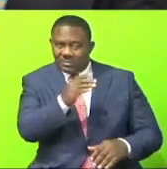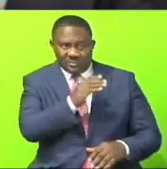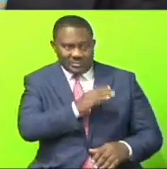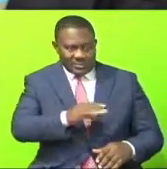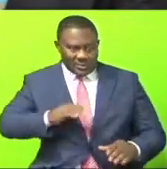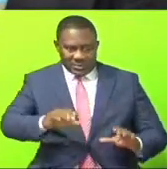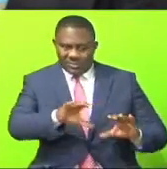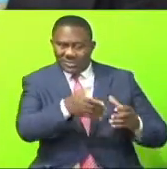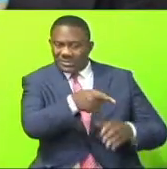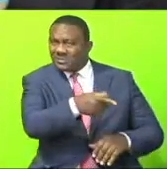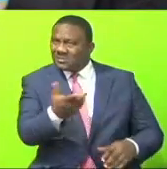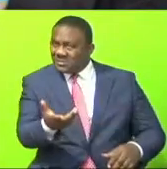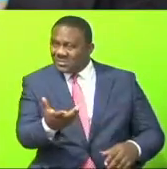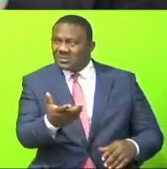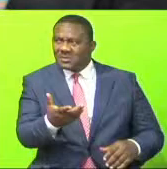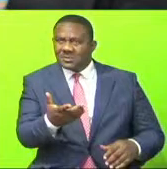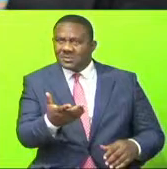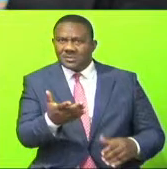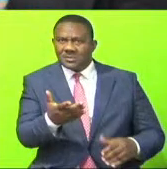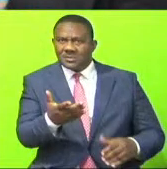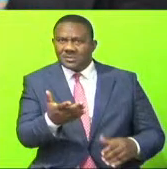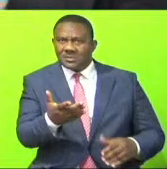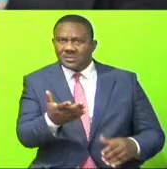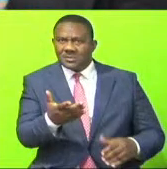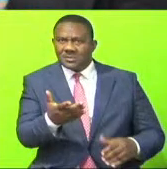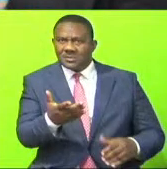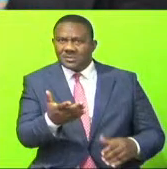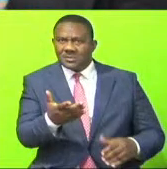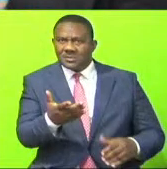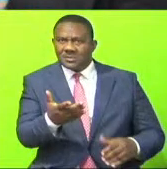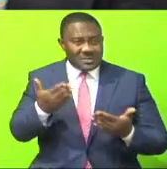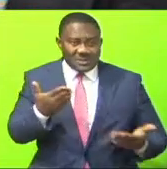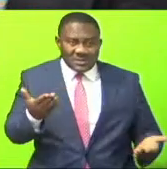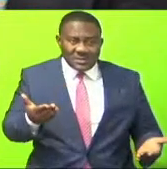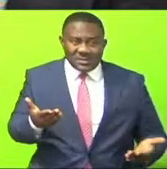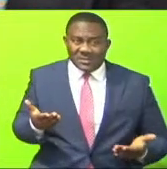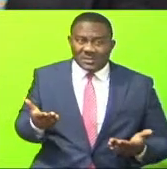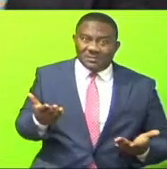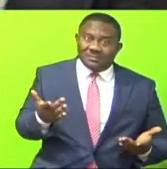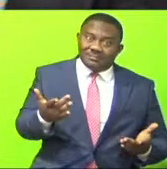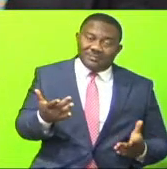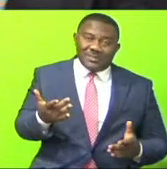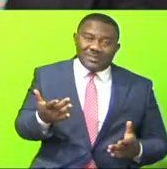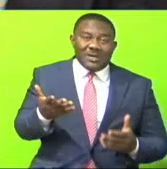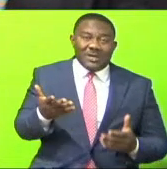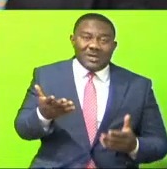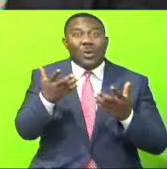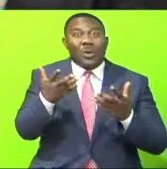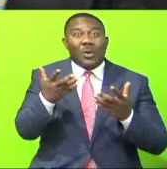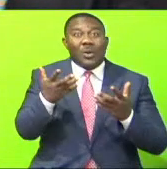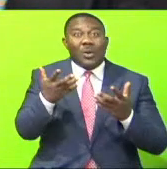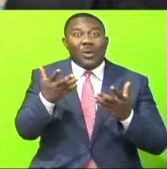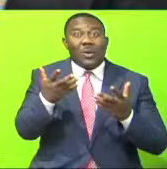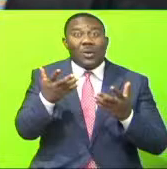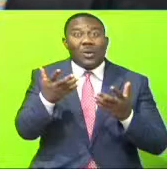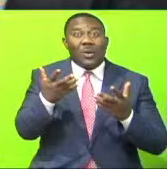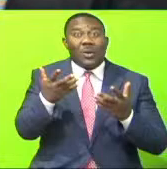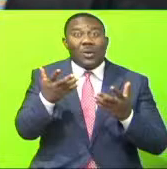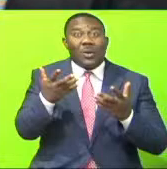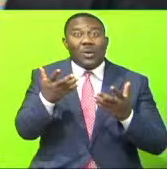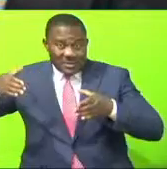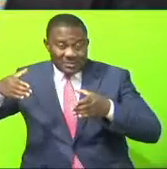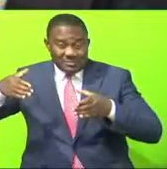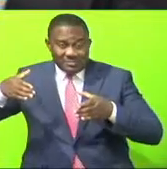of them are very happy, afraid of the elections that pronounce majority on their side. Please, with the greatest of